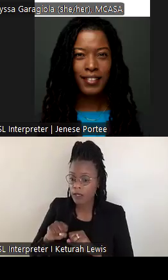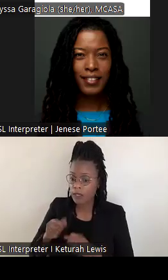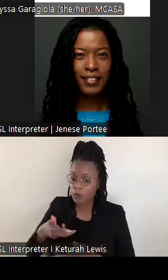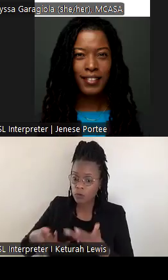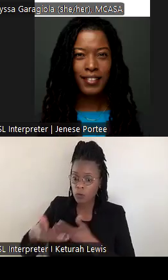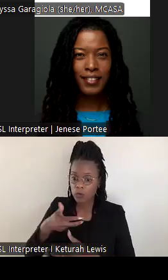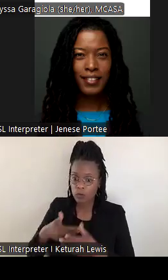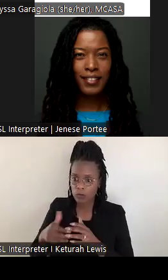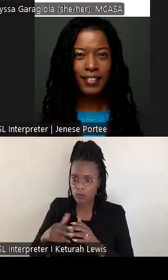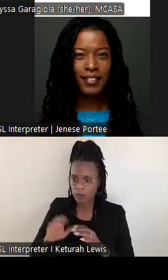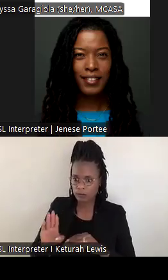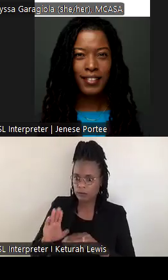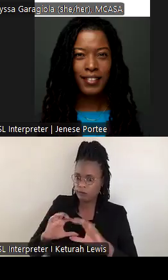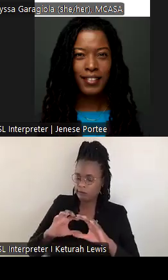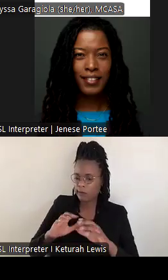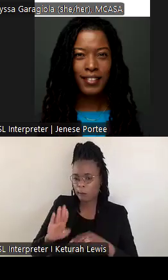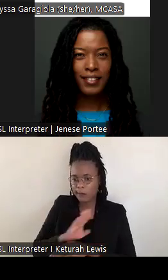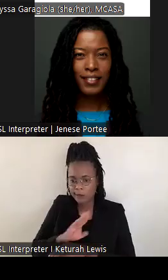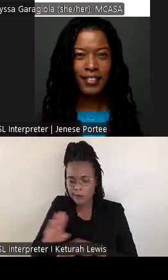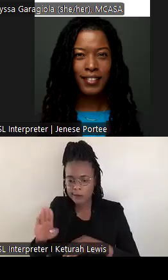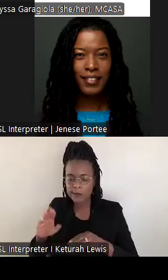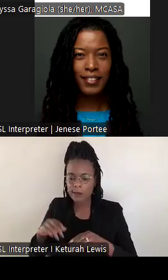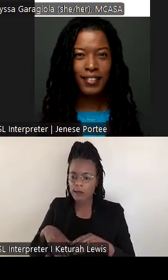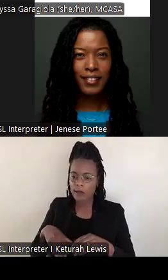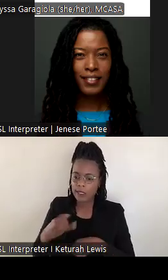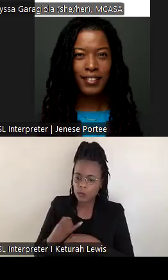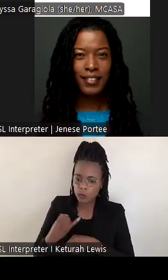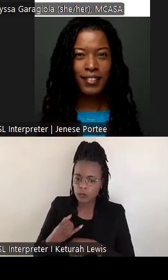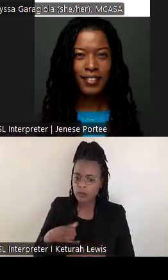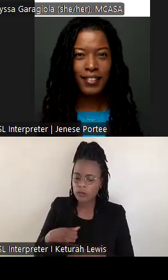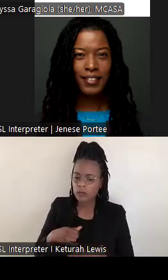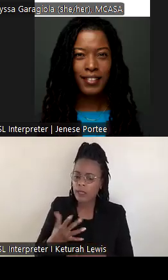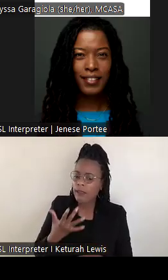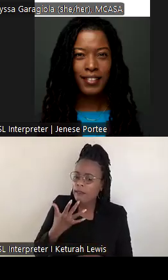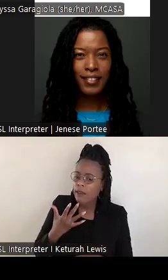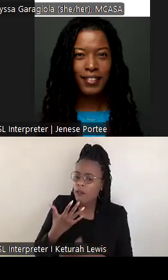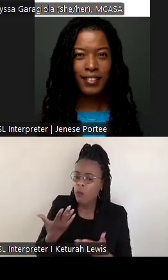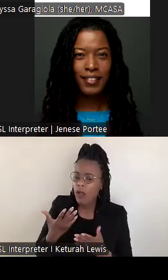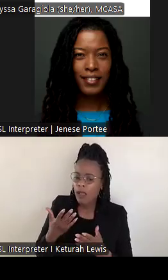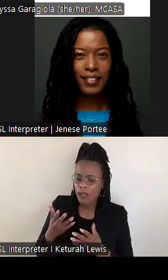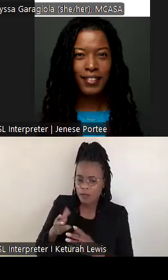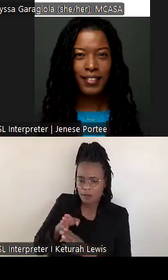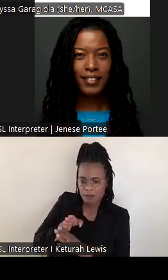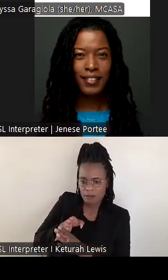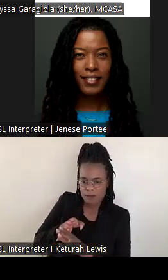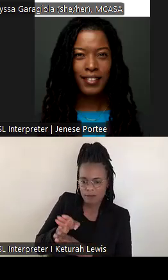often favor those who align with the defined norms, and they marginalize